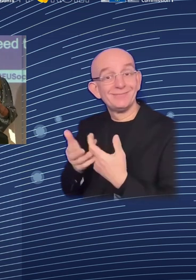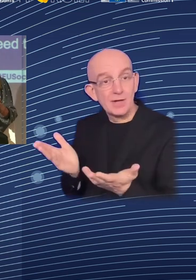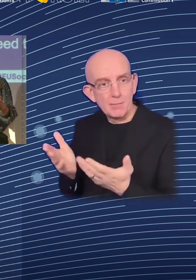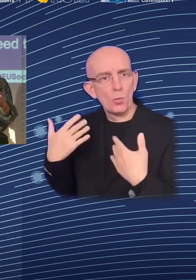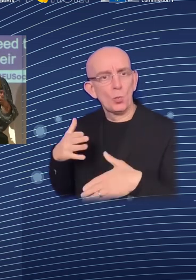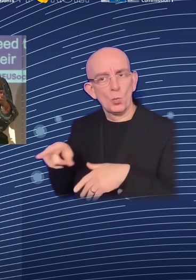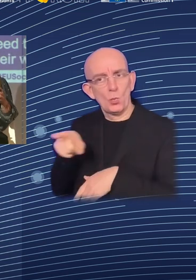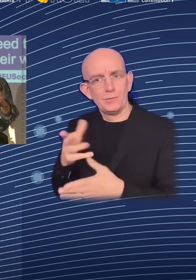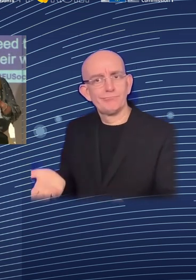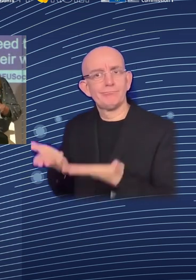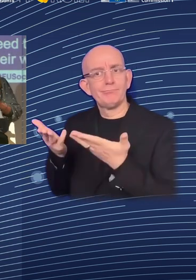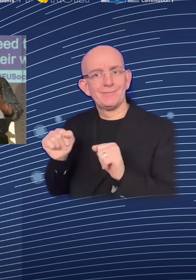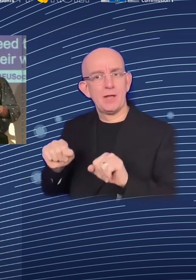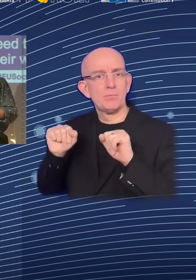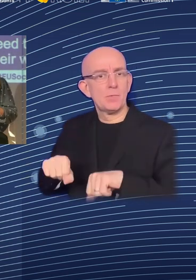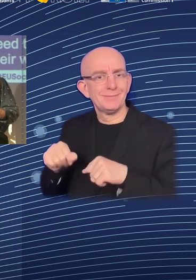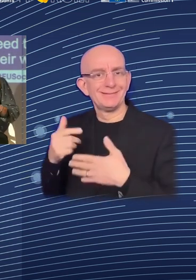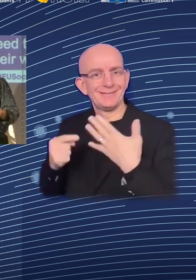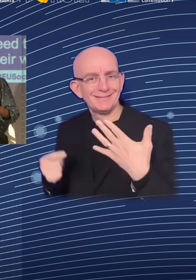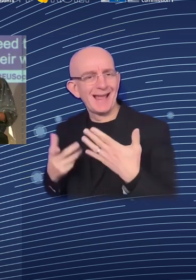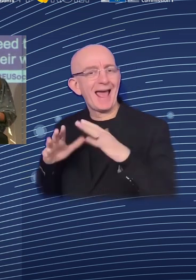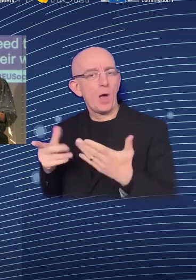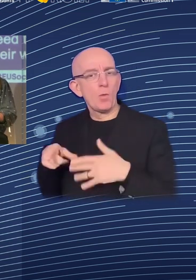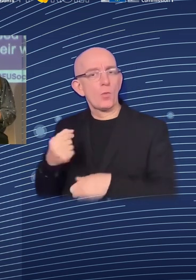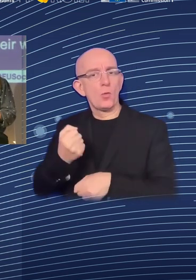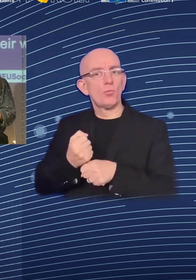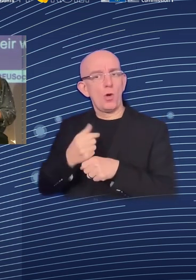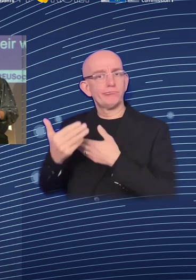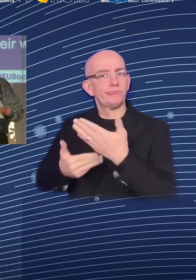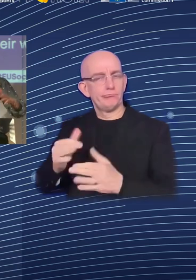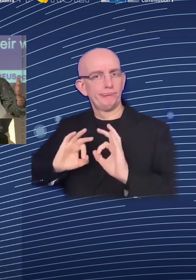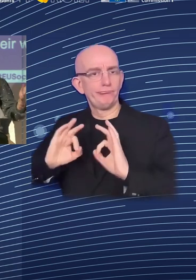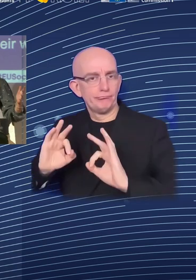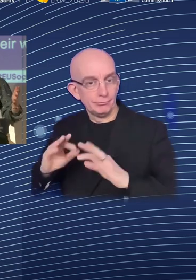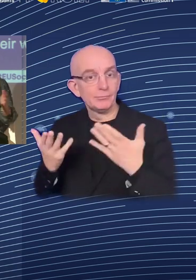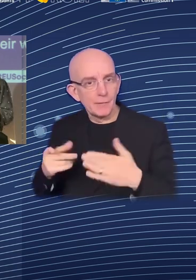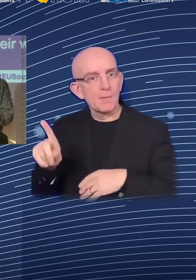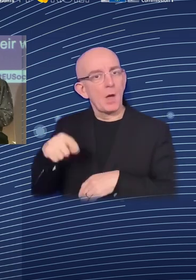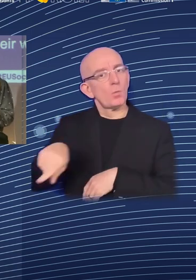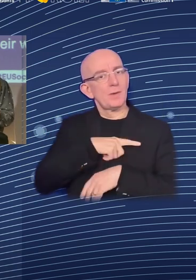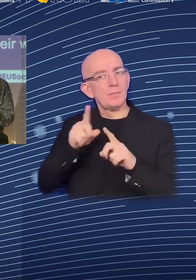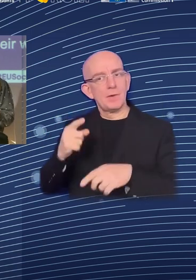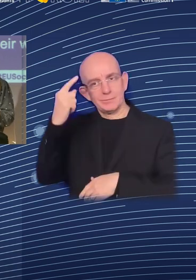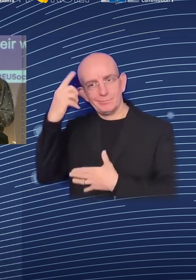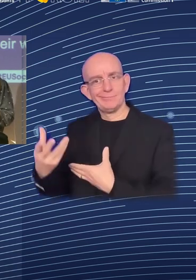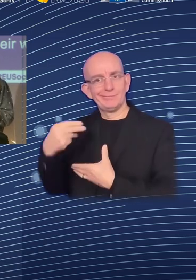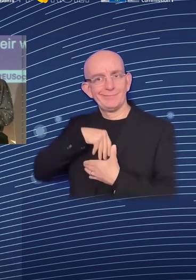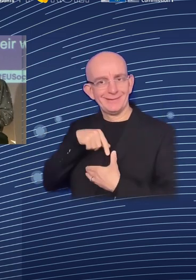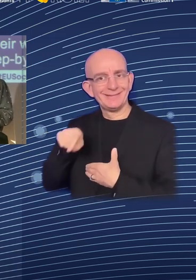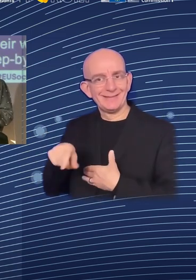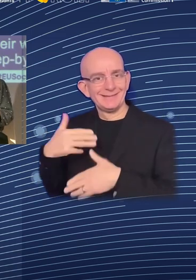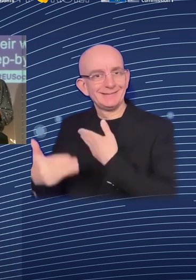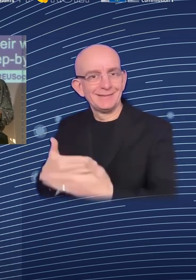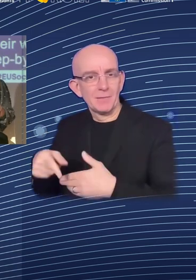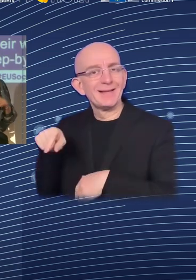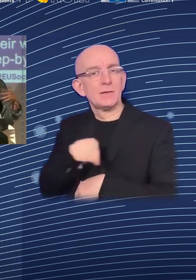need to take their time. We need to make step by step with them. We cannot change them in one day. And if